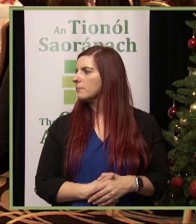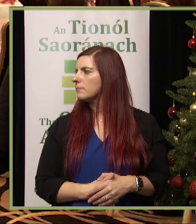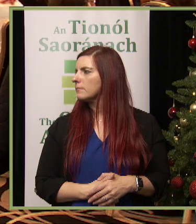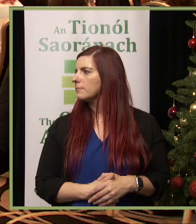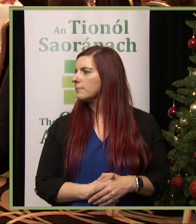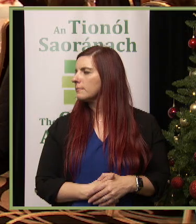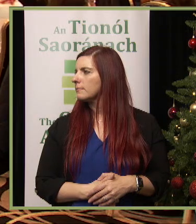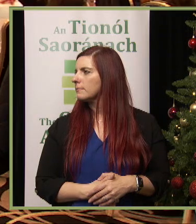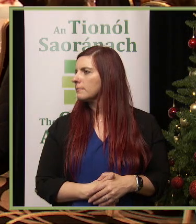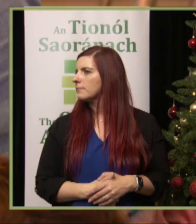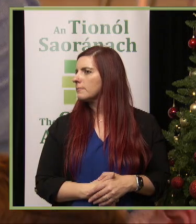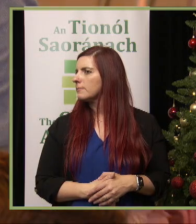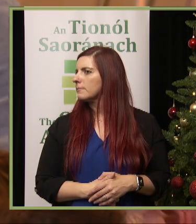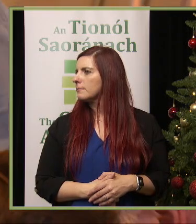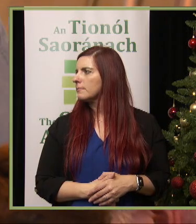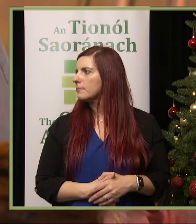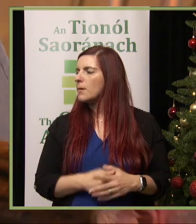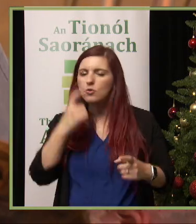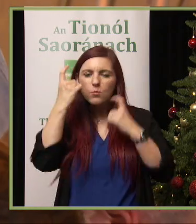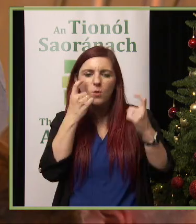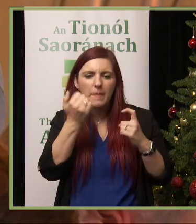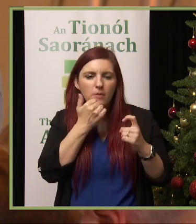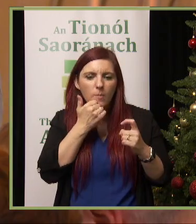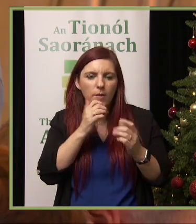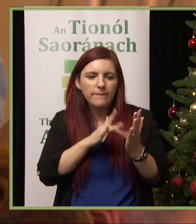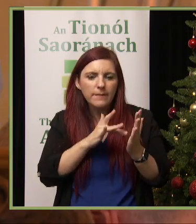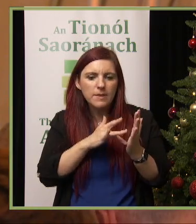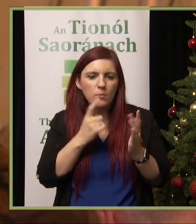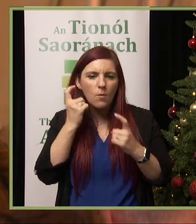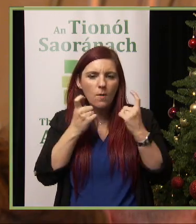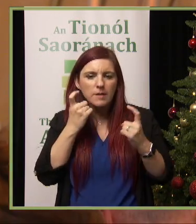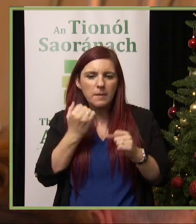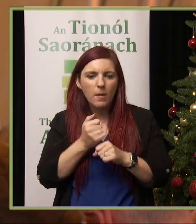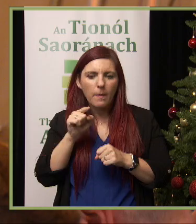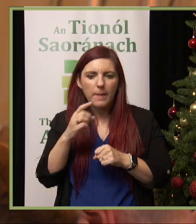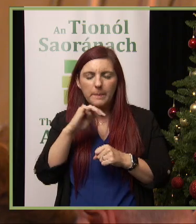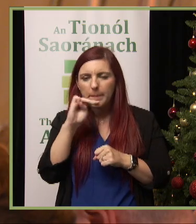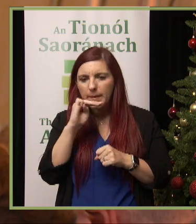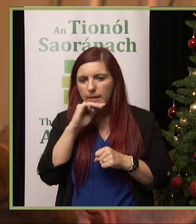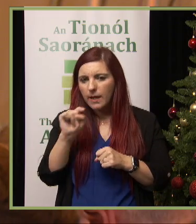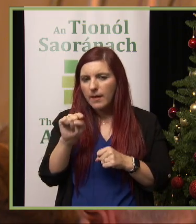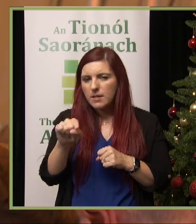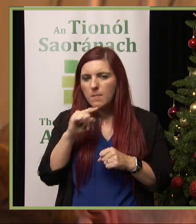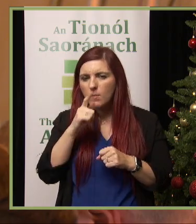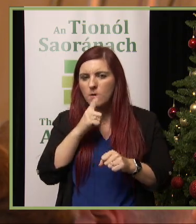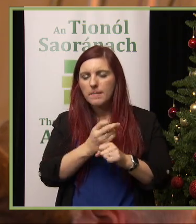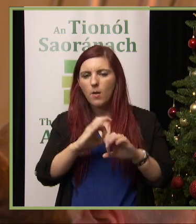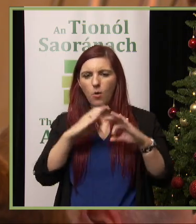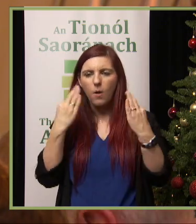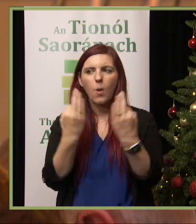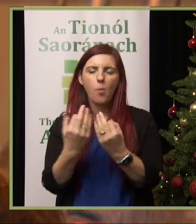Hi there. Just wondering about number 15, because we're wondering about the essence of that one is about our global